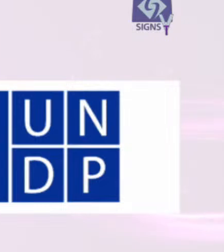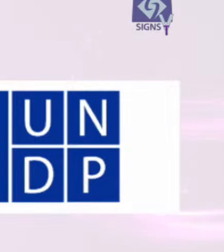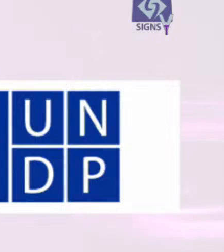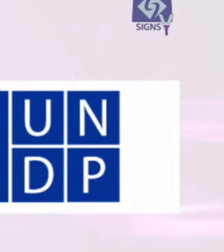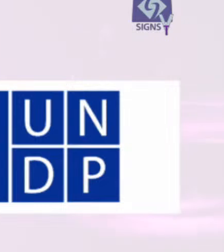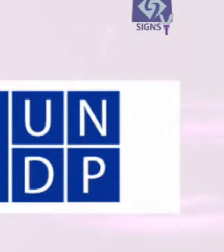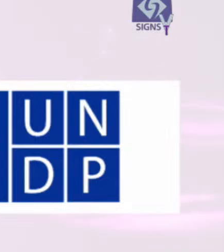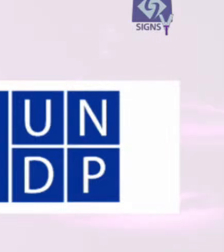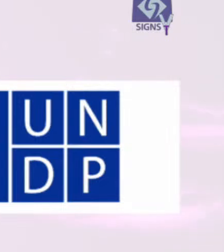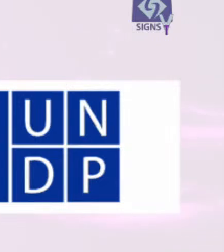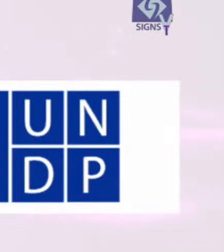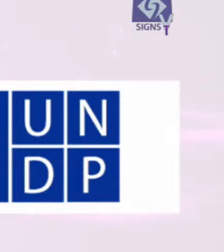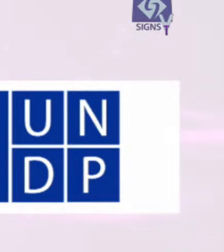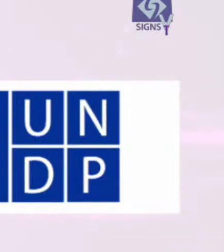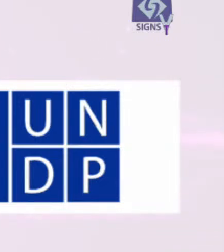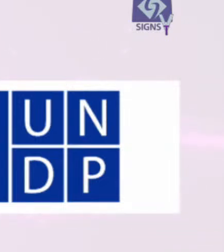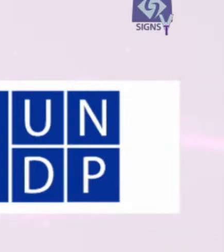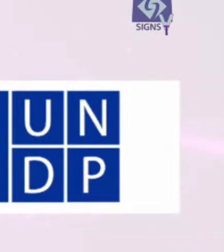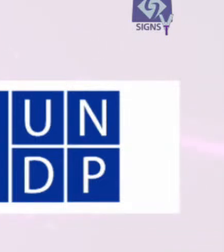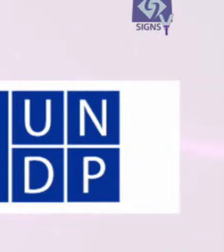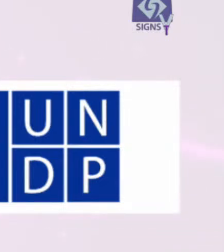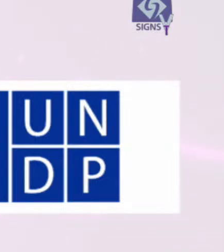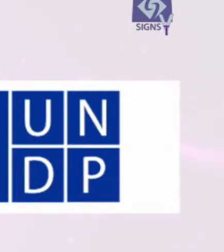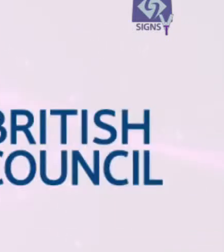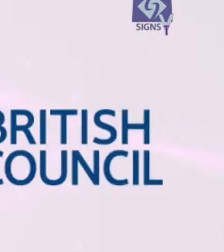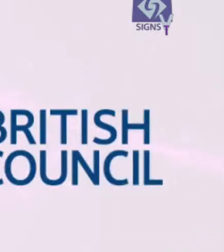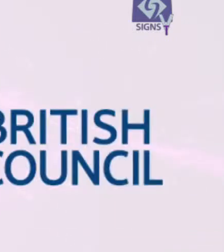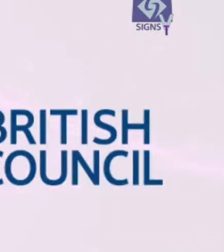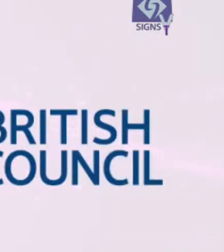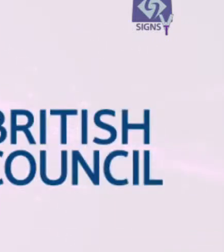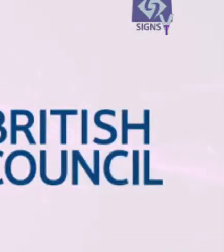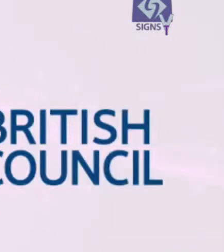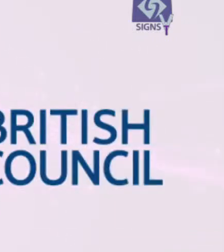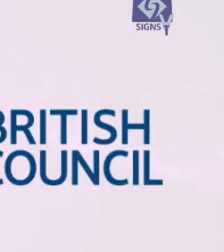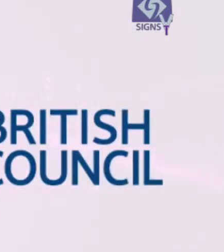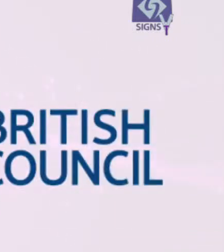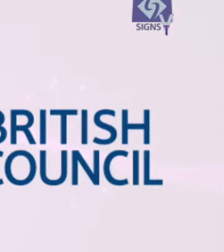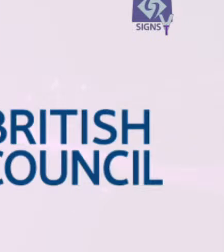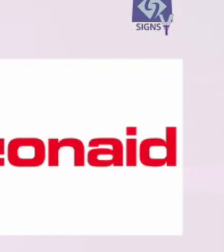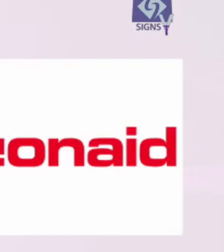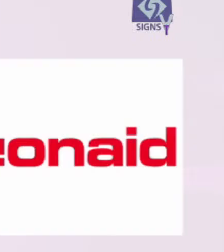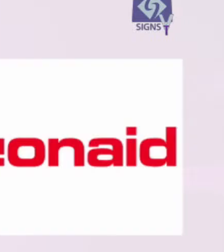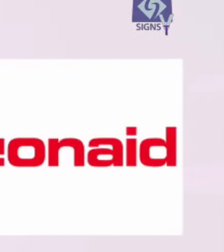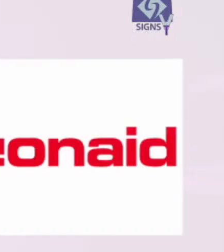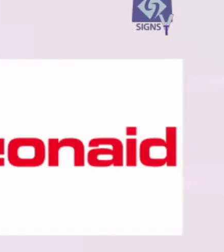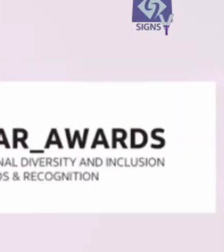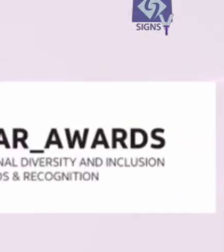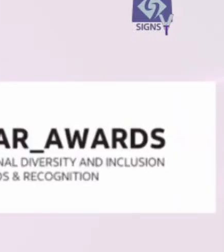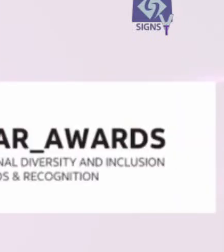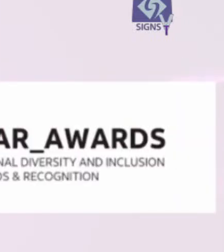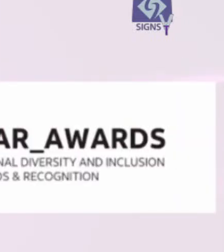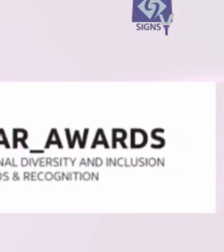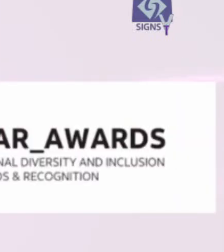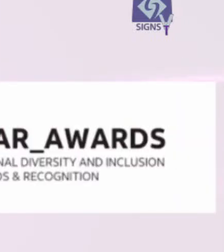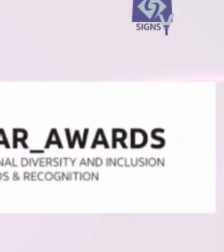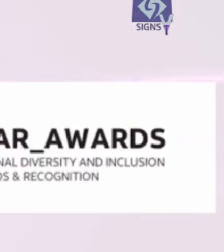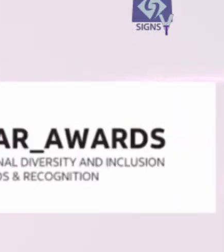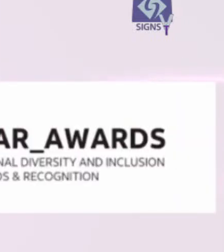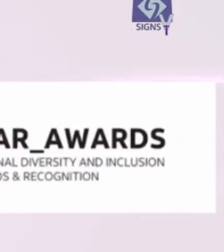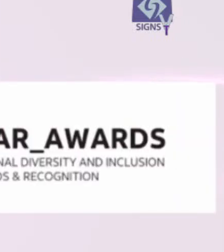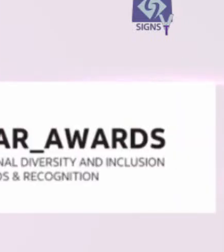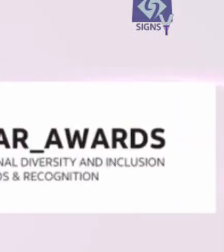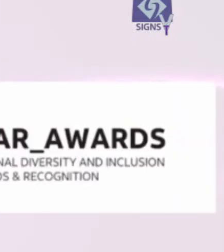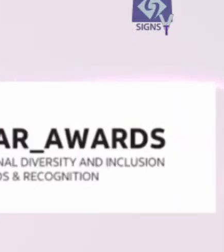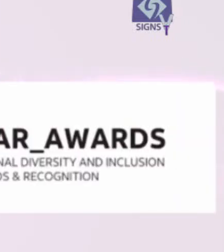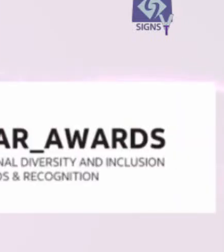an award by the UNDP, British Council and ActionAid. 2019